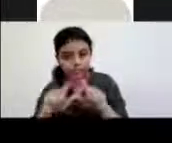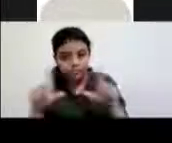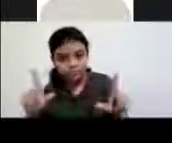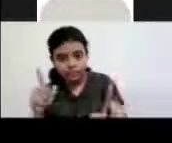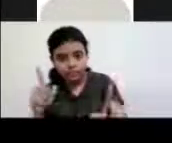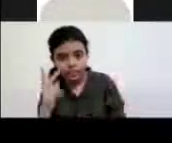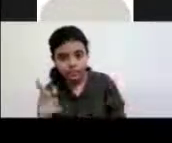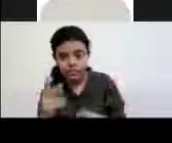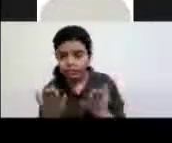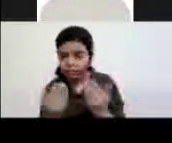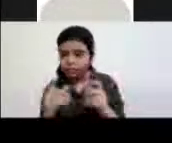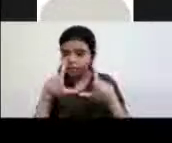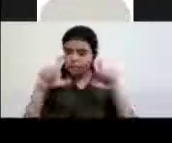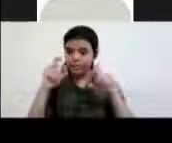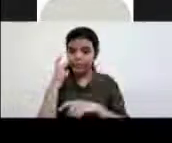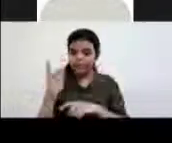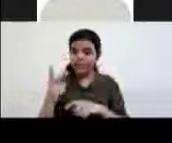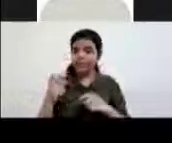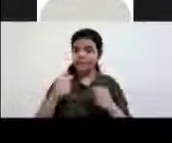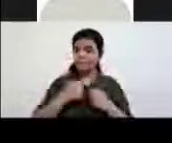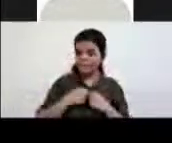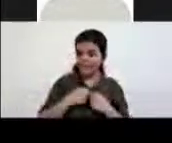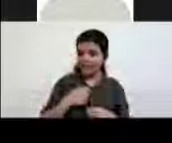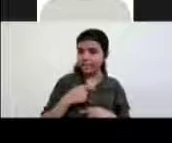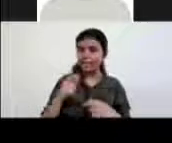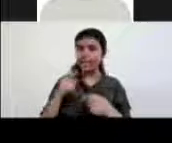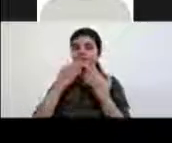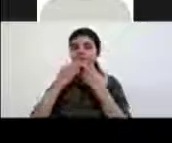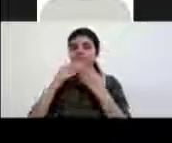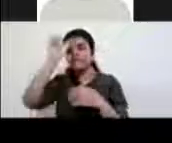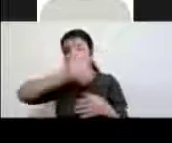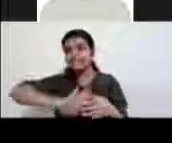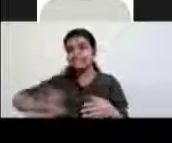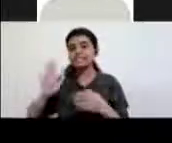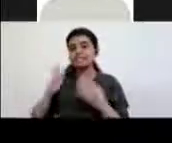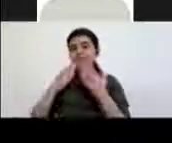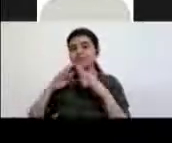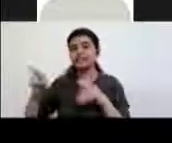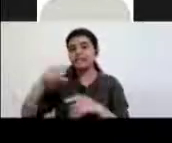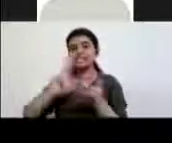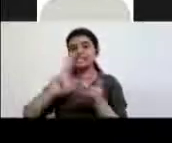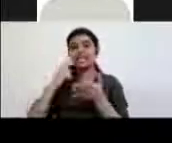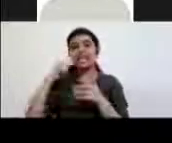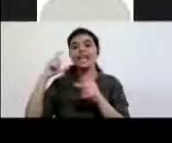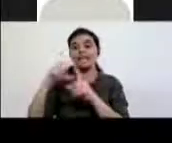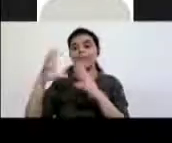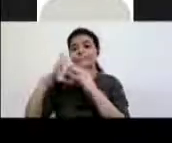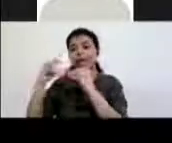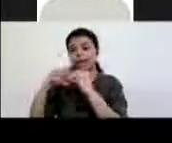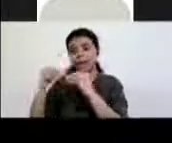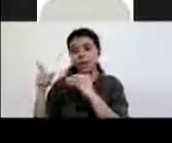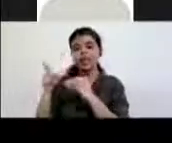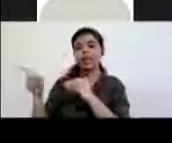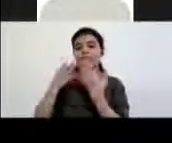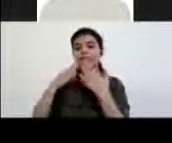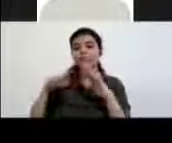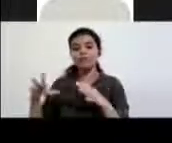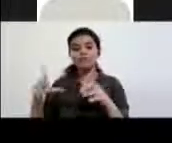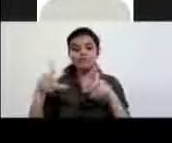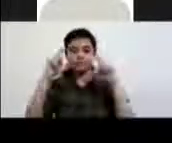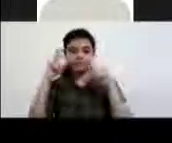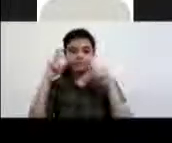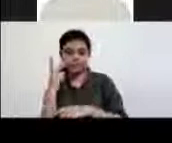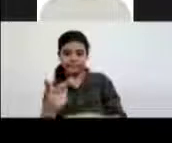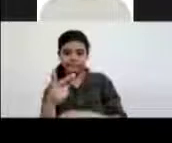Can you see a picture of me and a lot of Indian students in NID in Bangalore? Yes. So like what